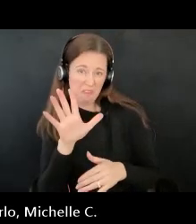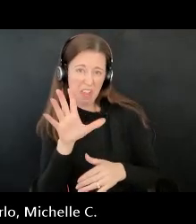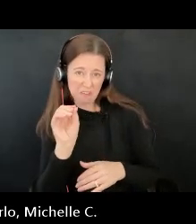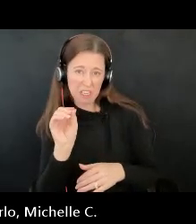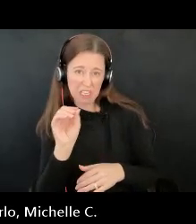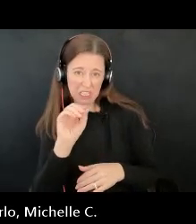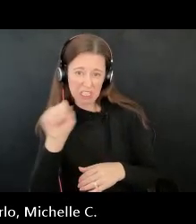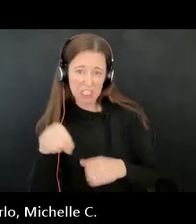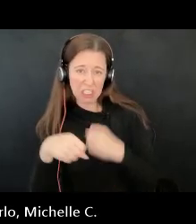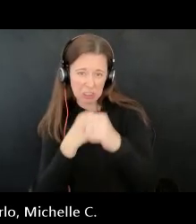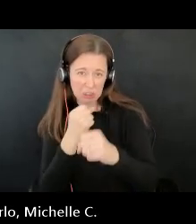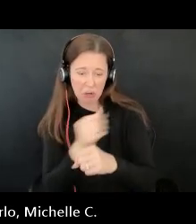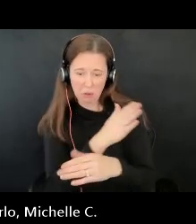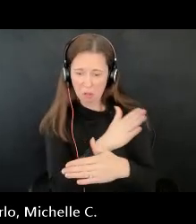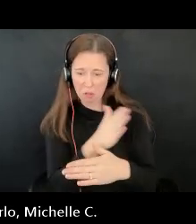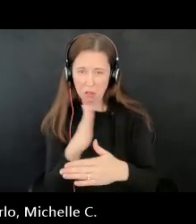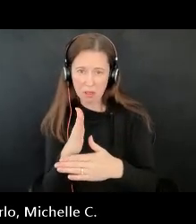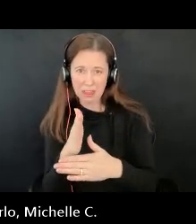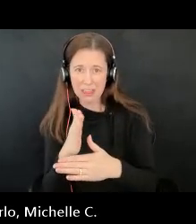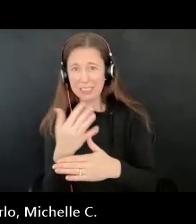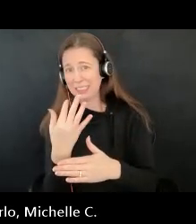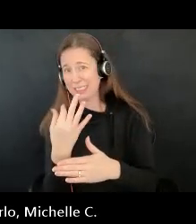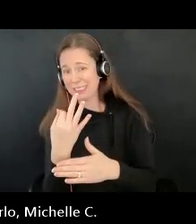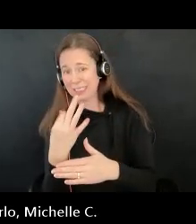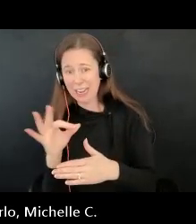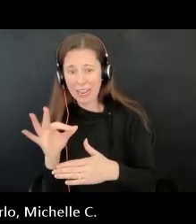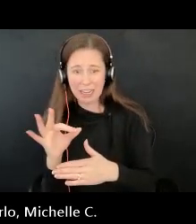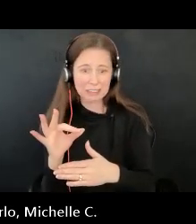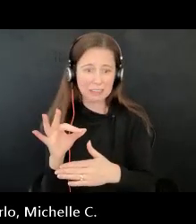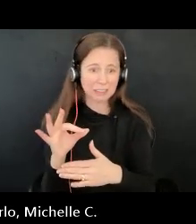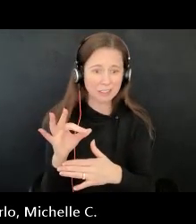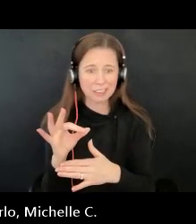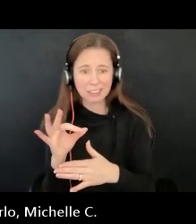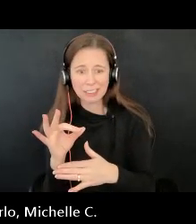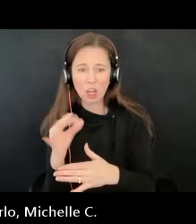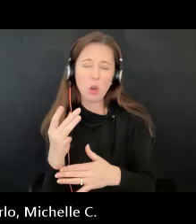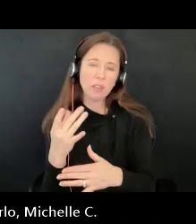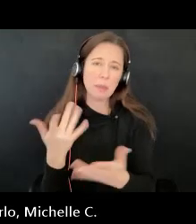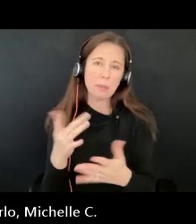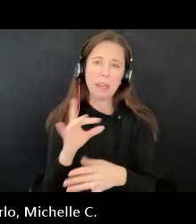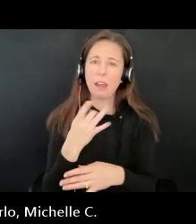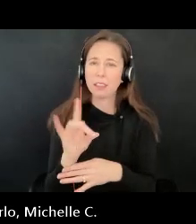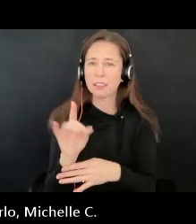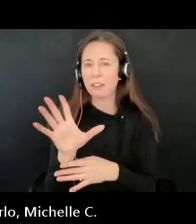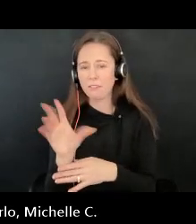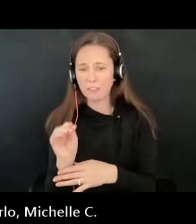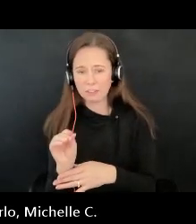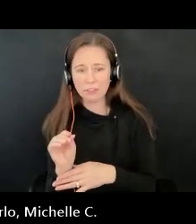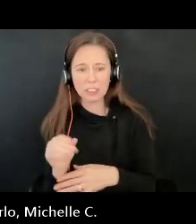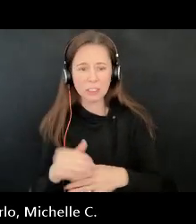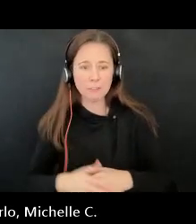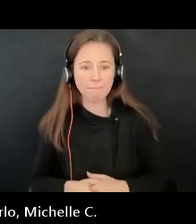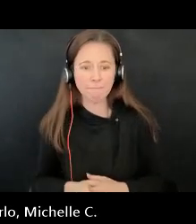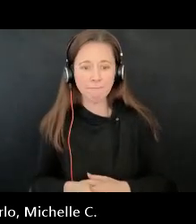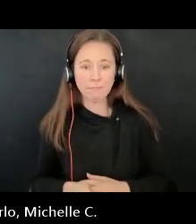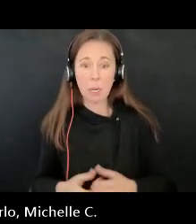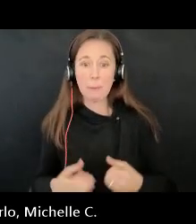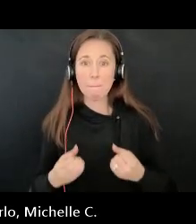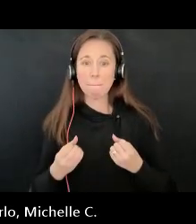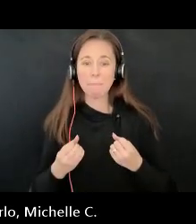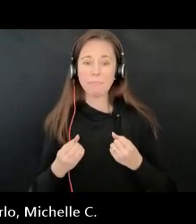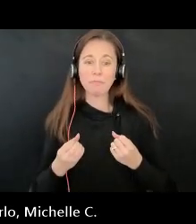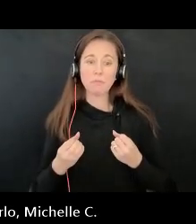was a standout along the Eastern Shore. Most white residents of the Eastern Shore who had a slave had 5 or less